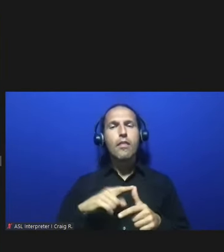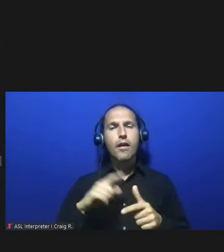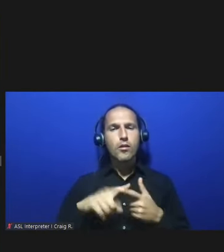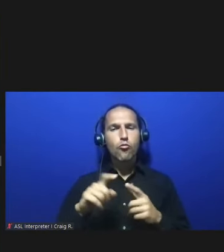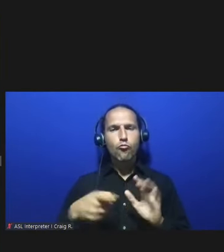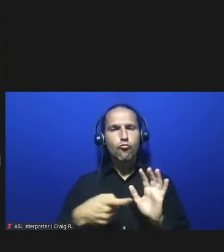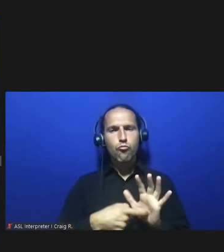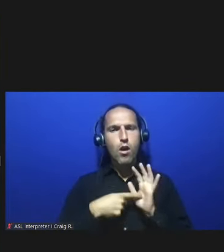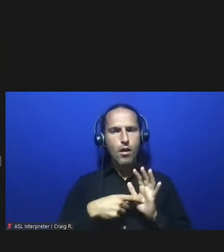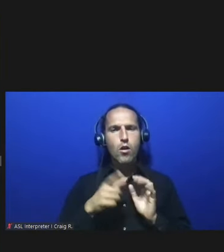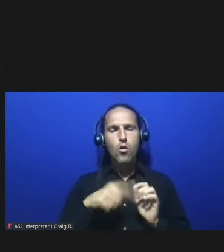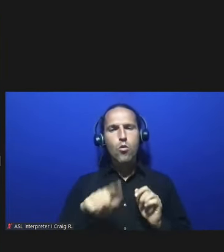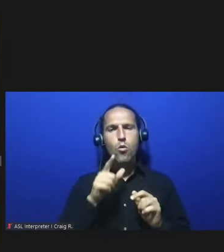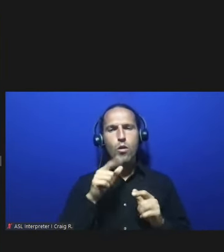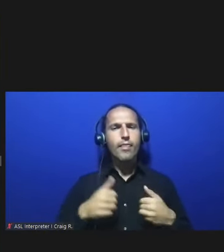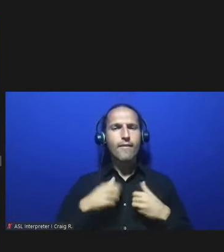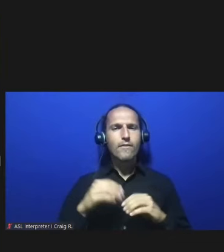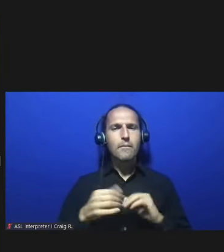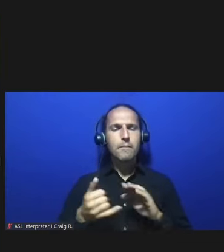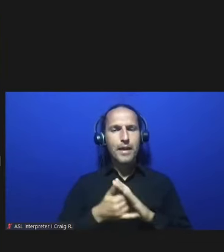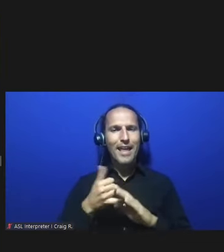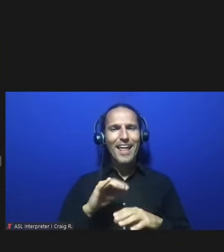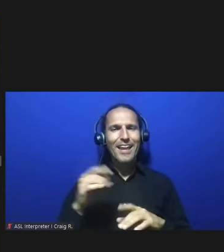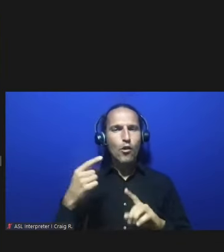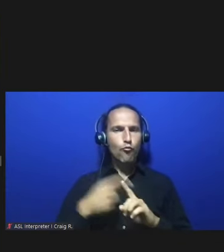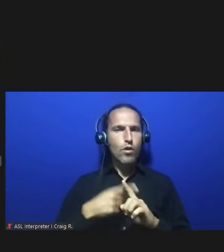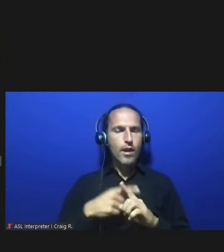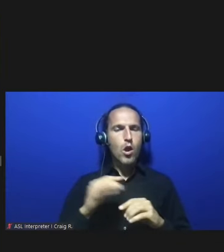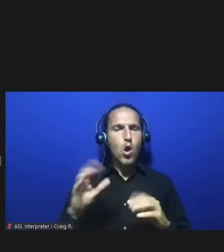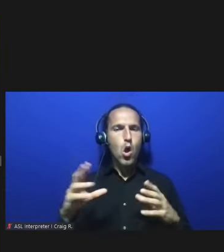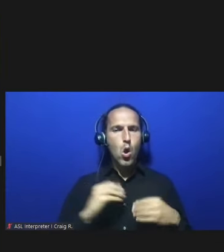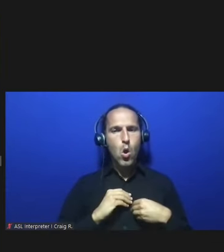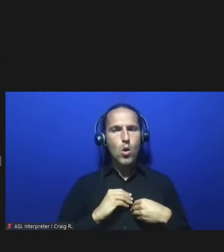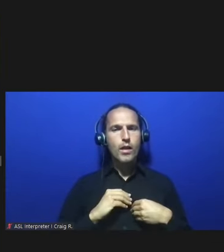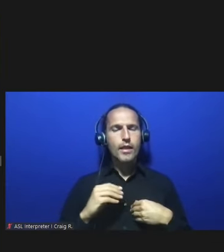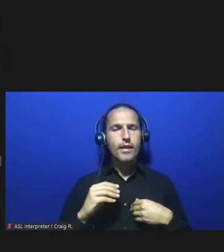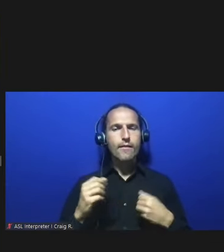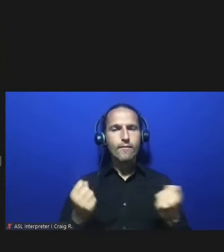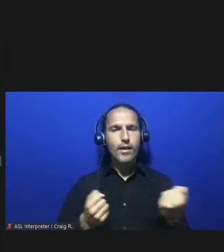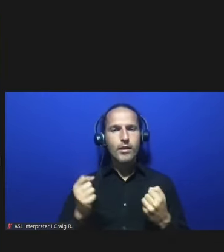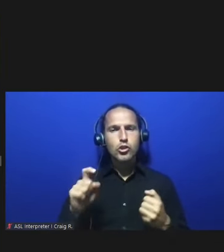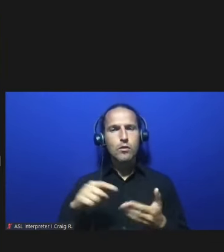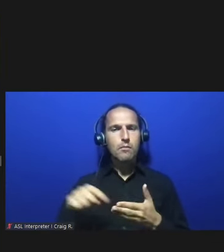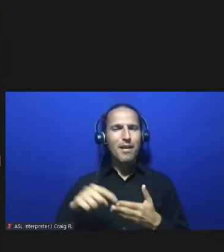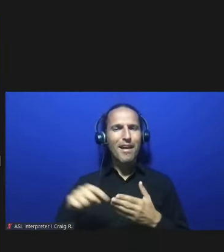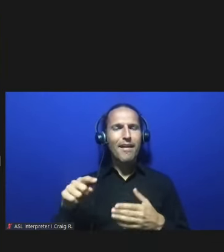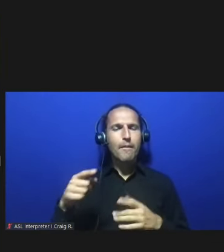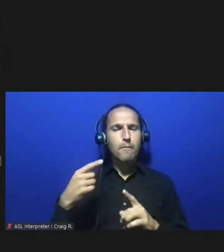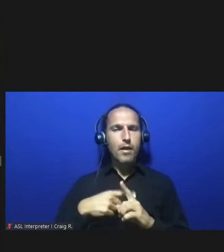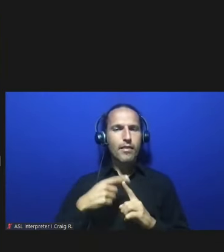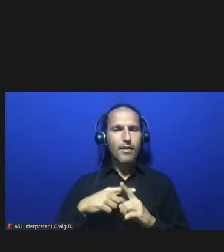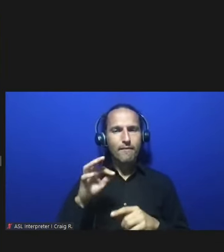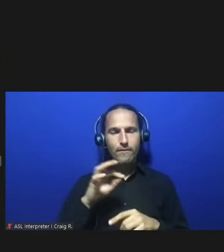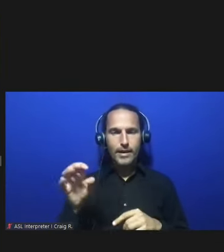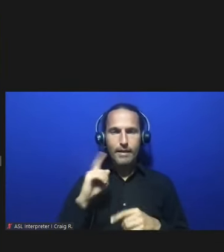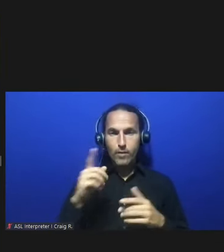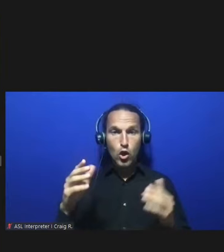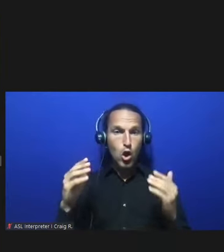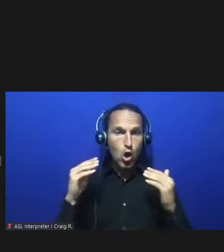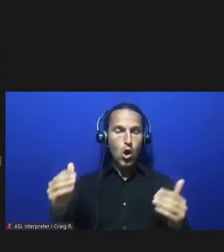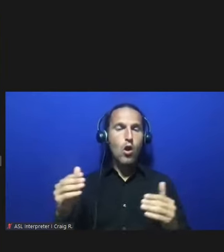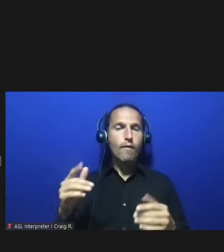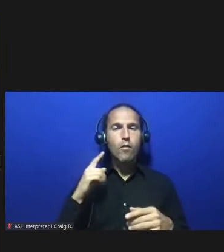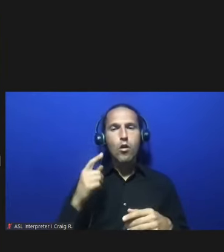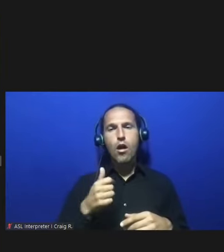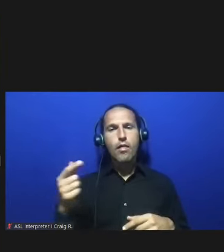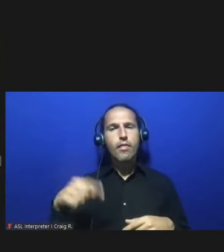require people who live in Manhattan and rent, own, or lease vehicles should pay a monthly fee if you're going to go ahead and make the rest